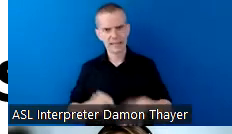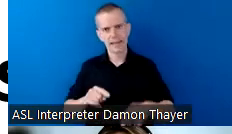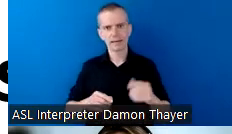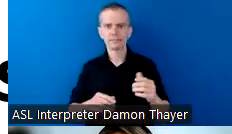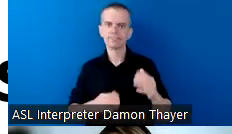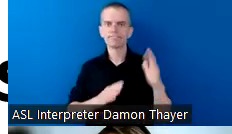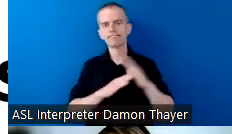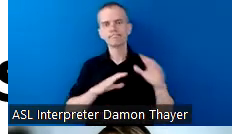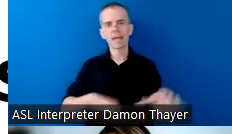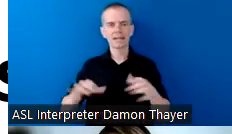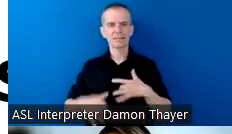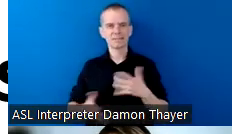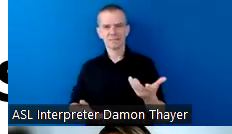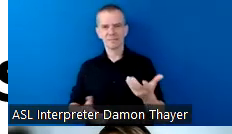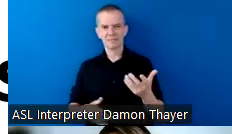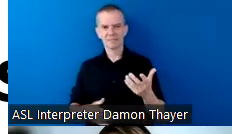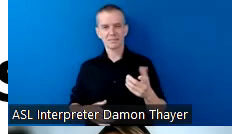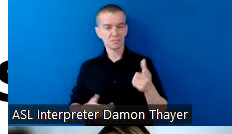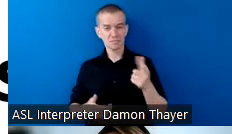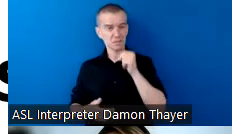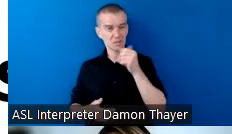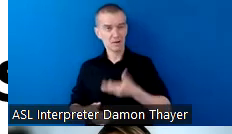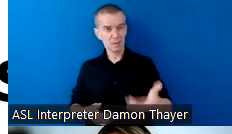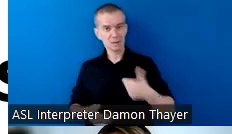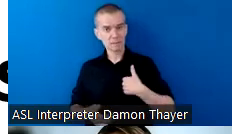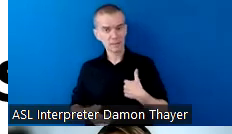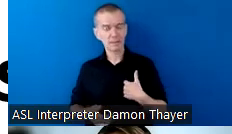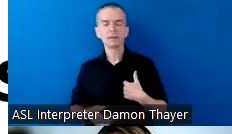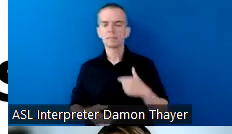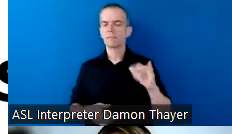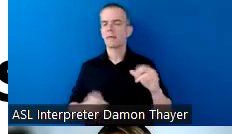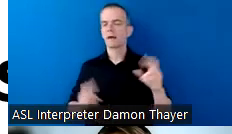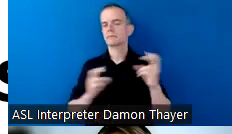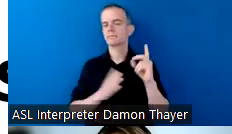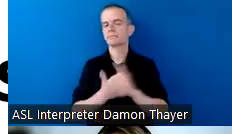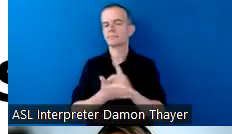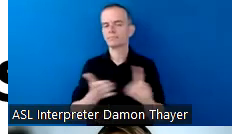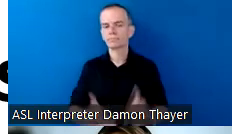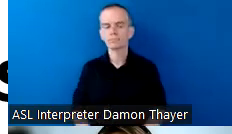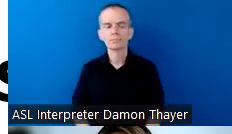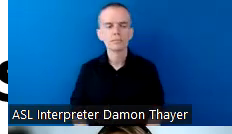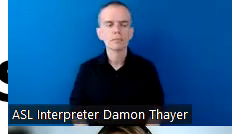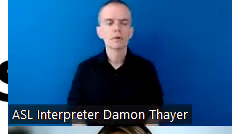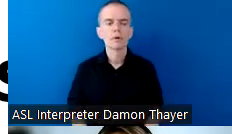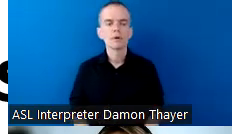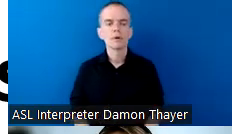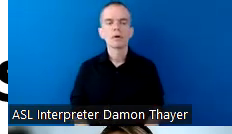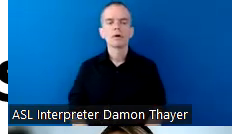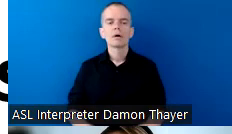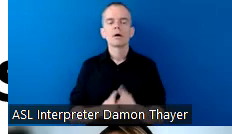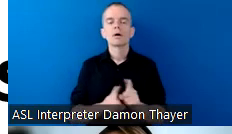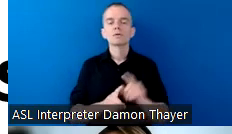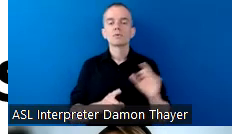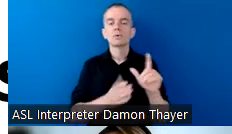like you're not welcome there. So that's why it would be discriminatory. And it's important to note also that these laws are applied